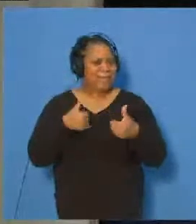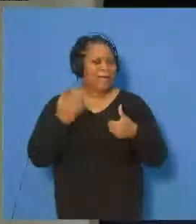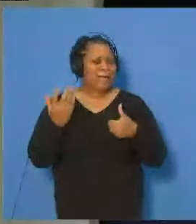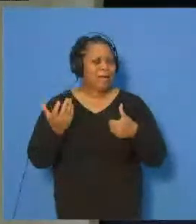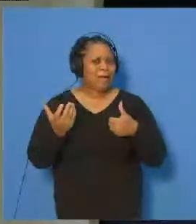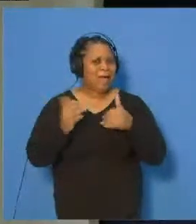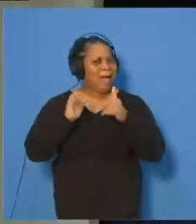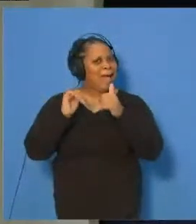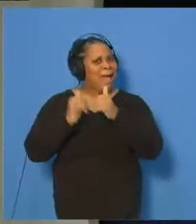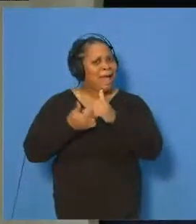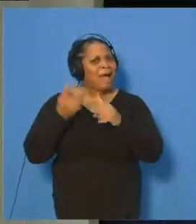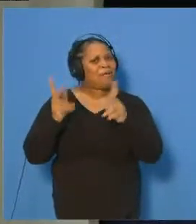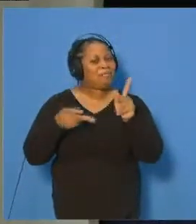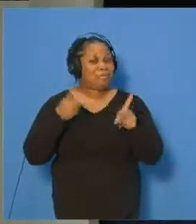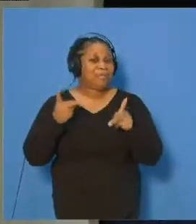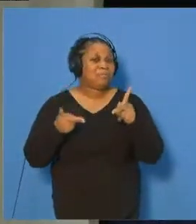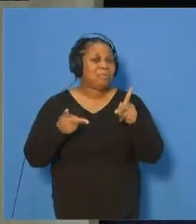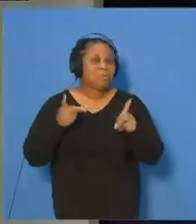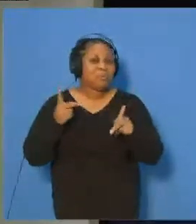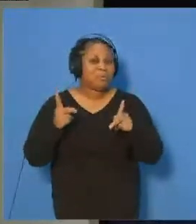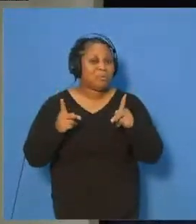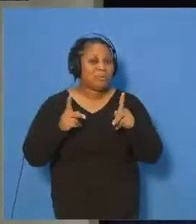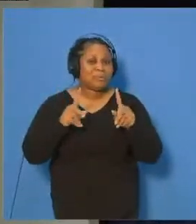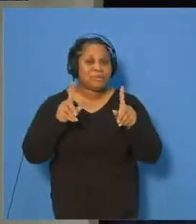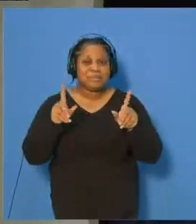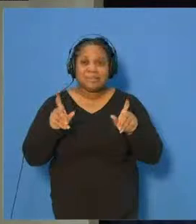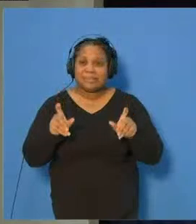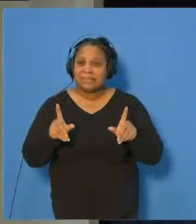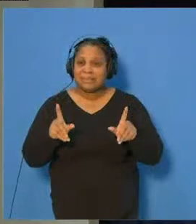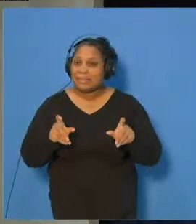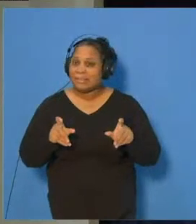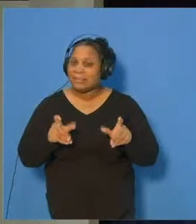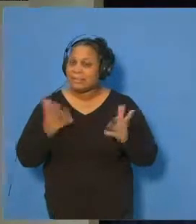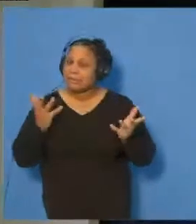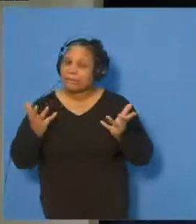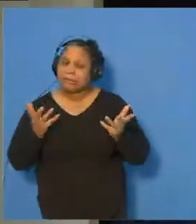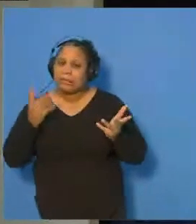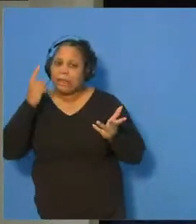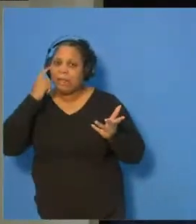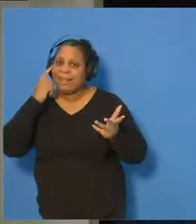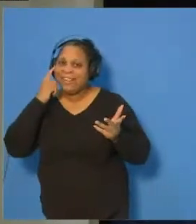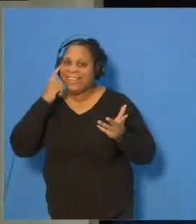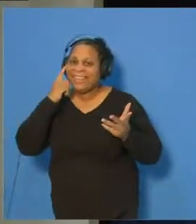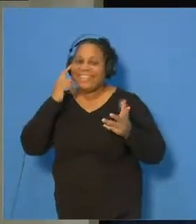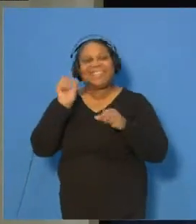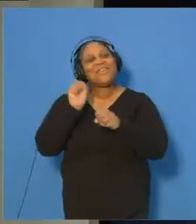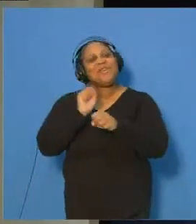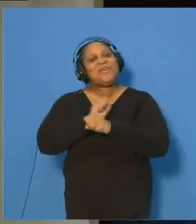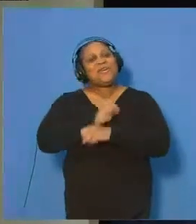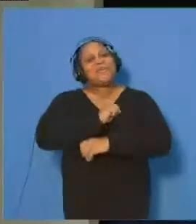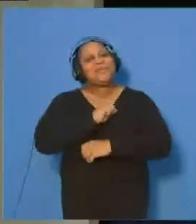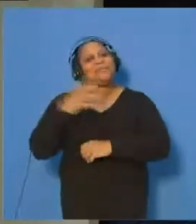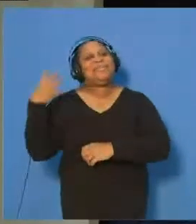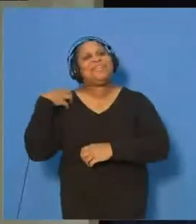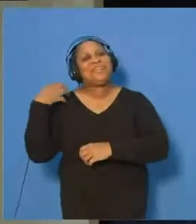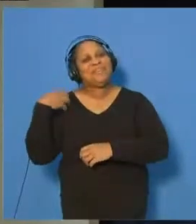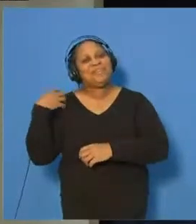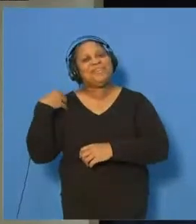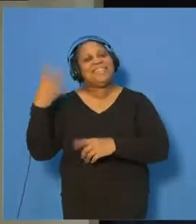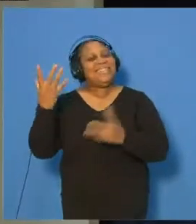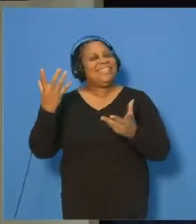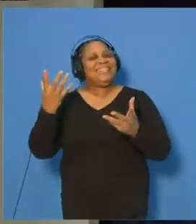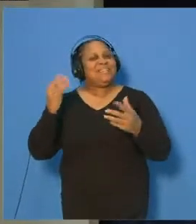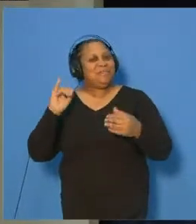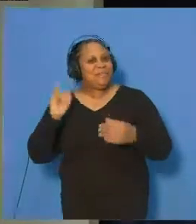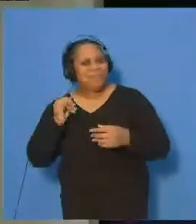would, I guess, book a testing slot there. I think initially it had been employers would arrange it for their employees.